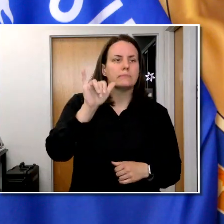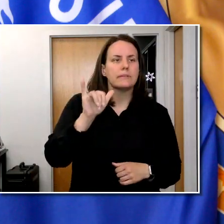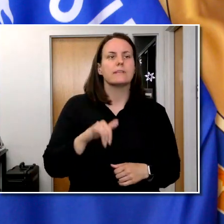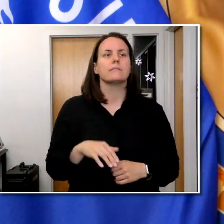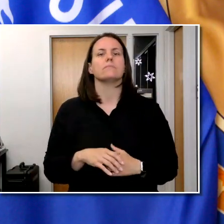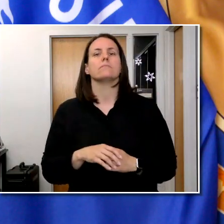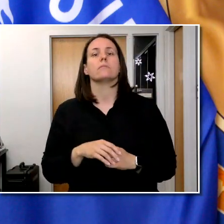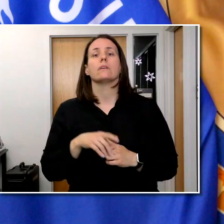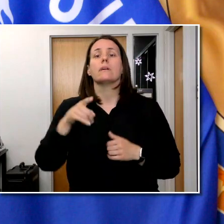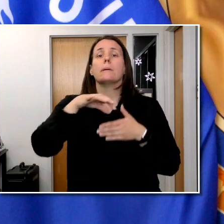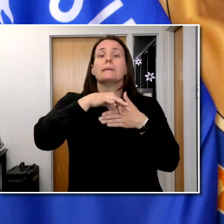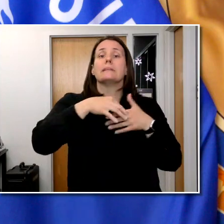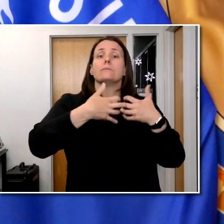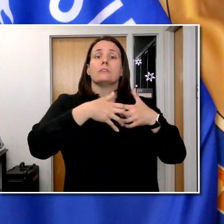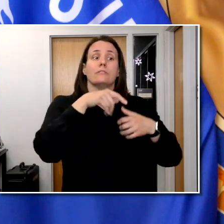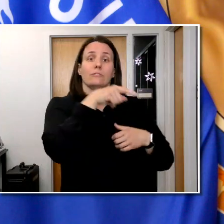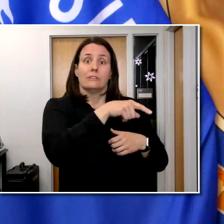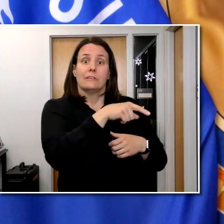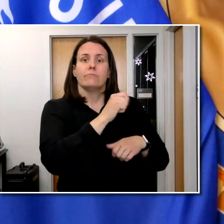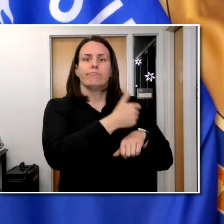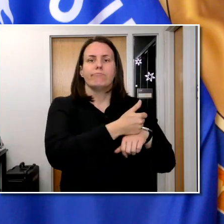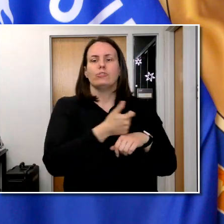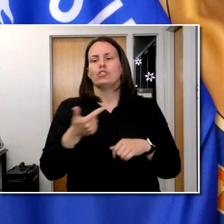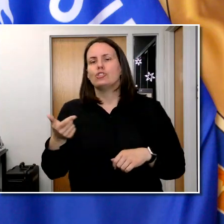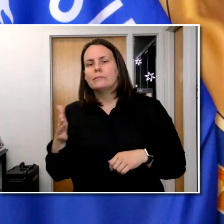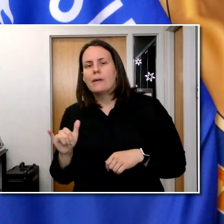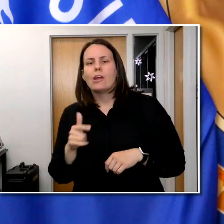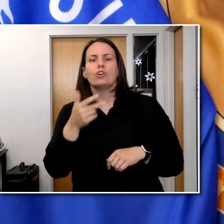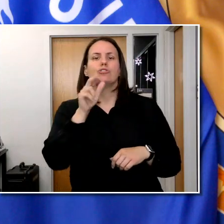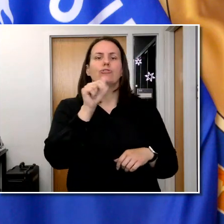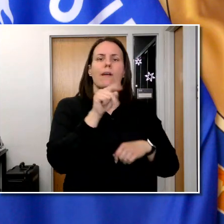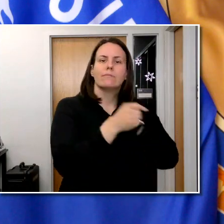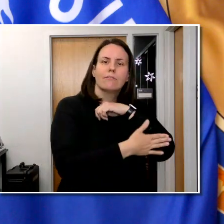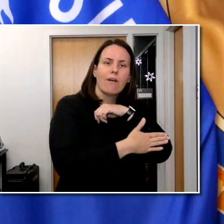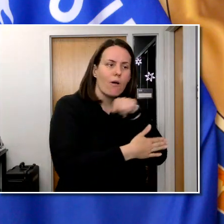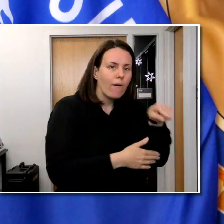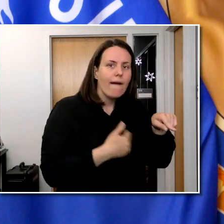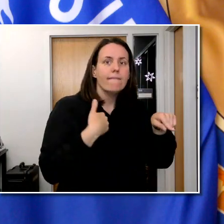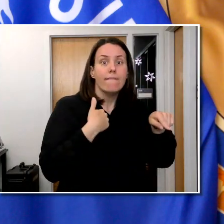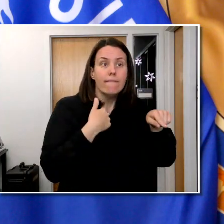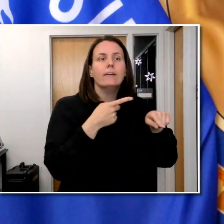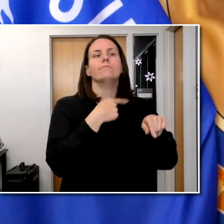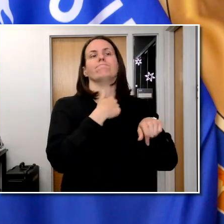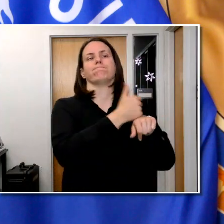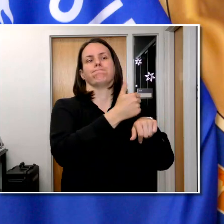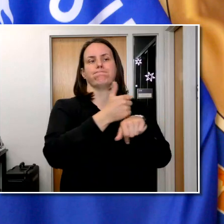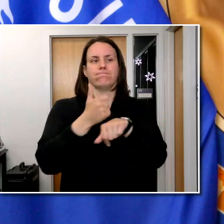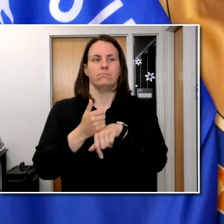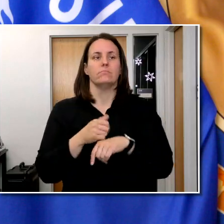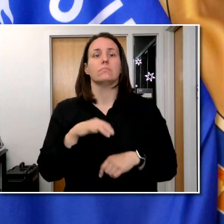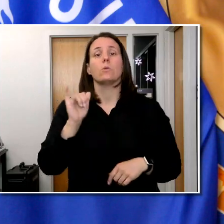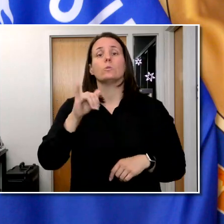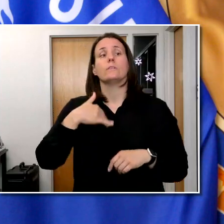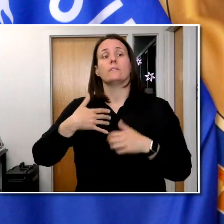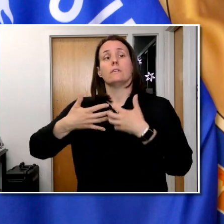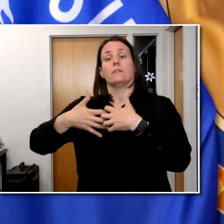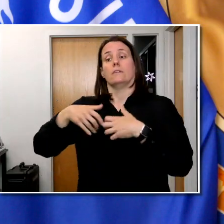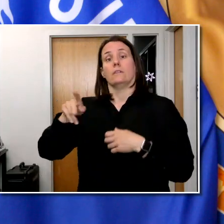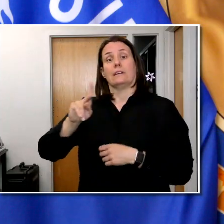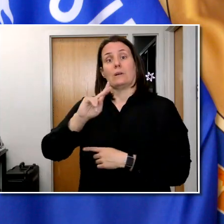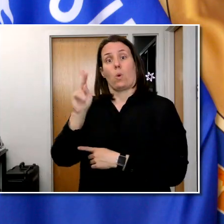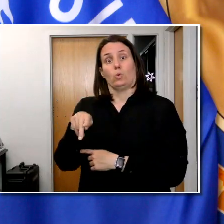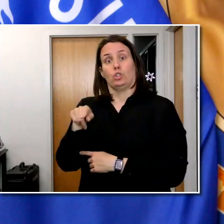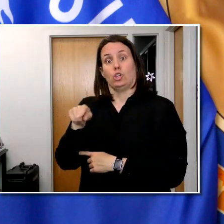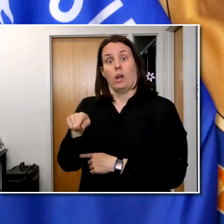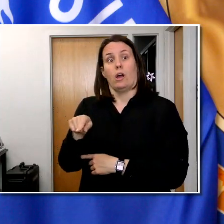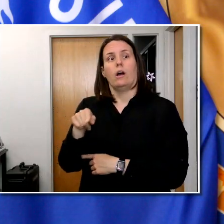in Racine and Grant County. Just today, we established another site at a meatpacking plant in Kenosha County, another community-based testing